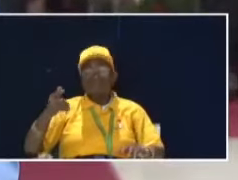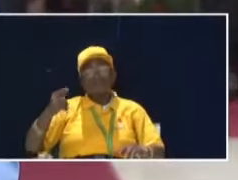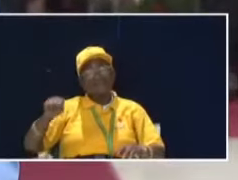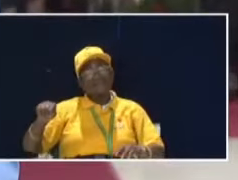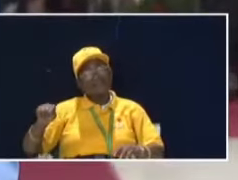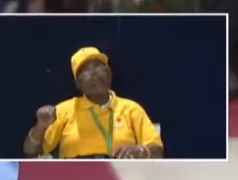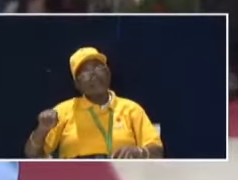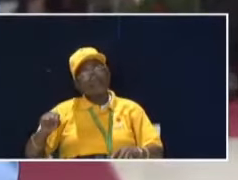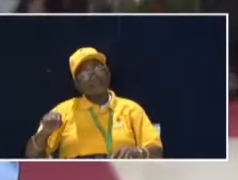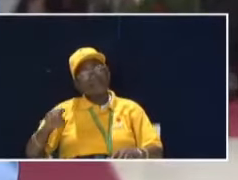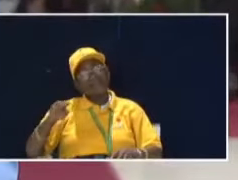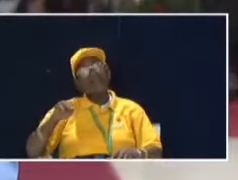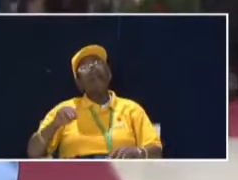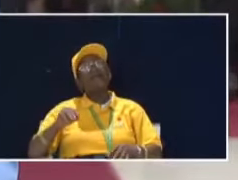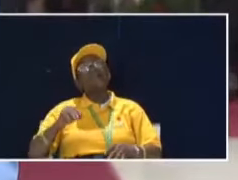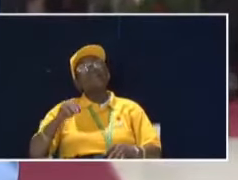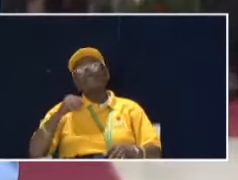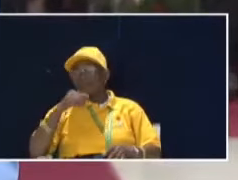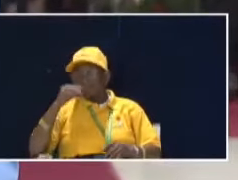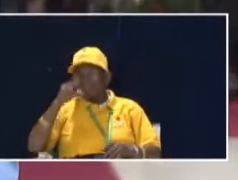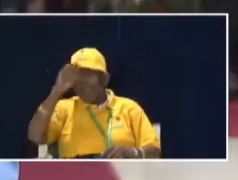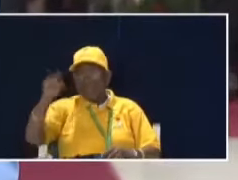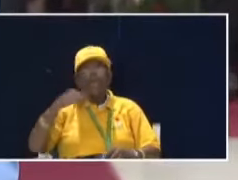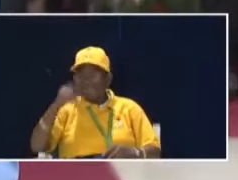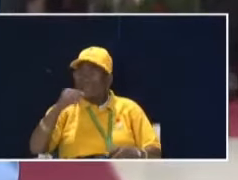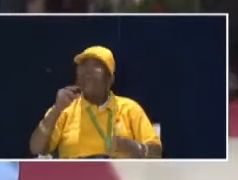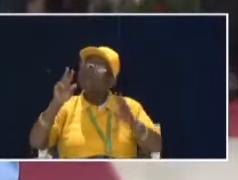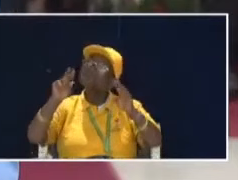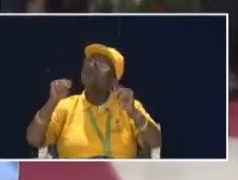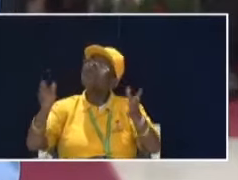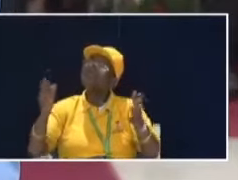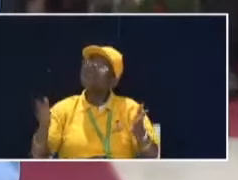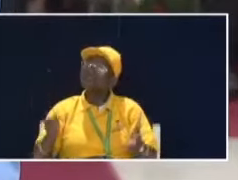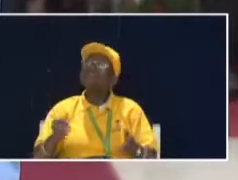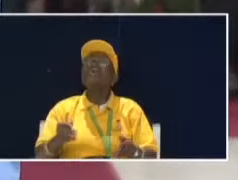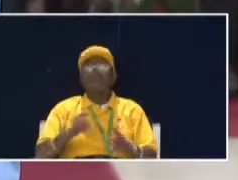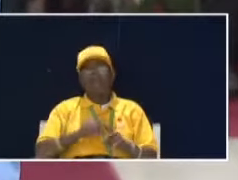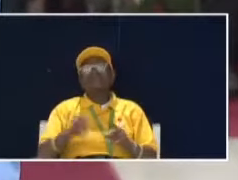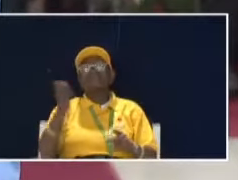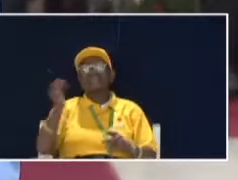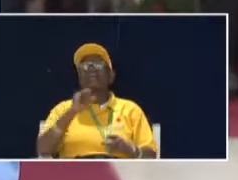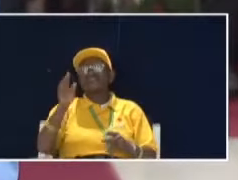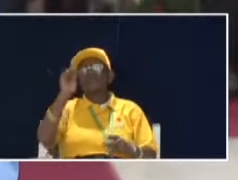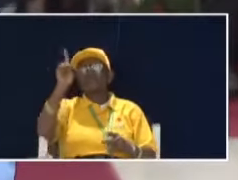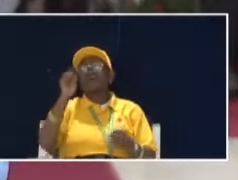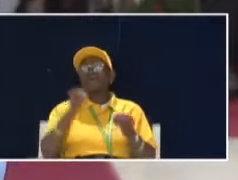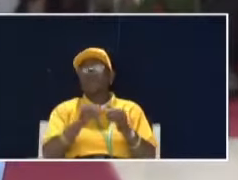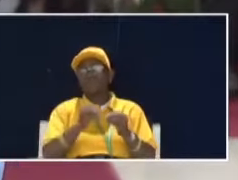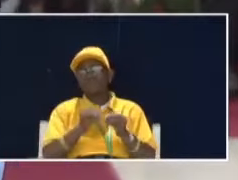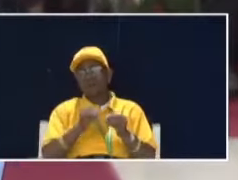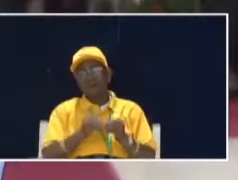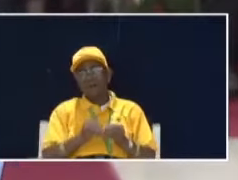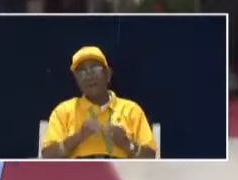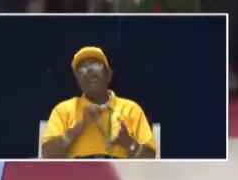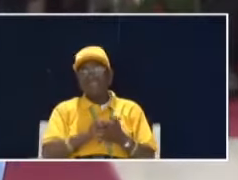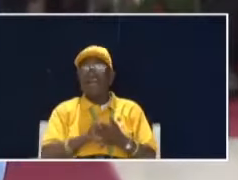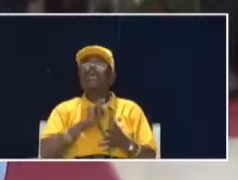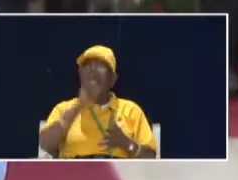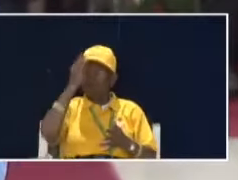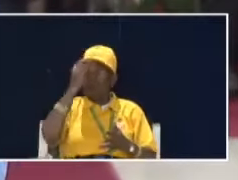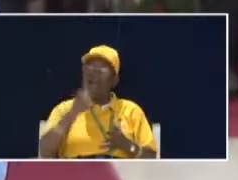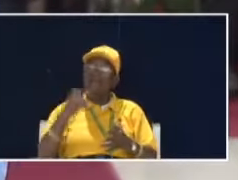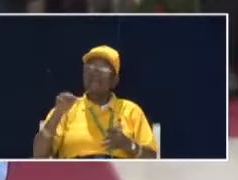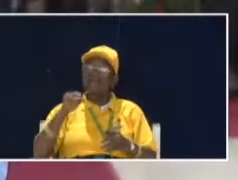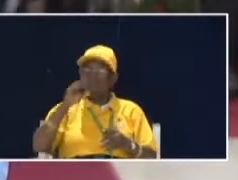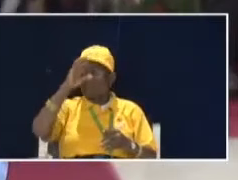That is not material for kingship. That's why the man of God said, we won't sit down until